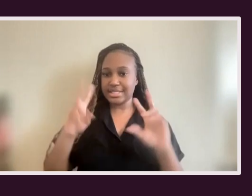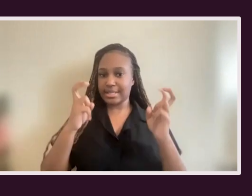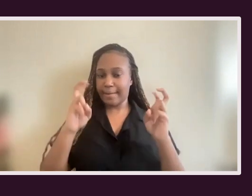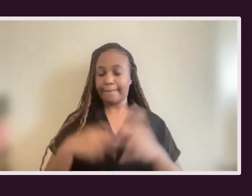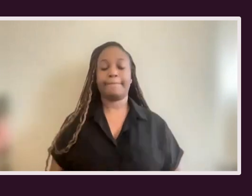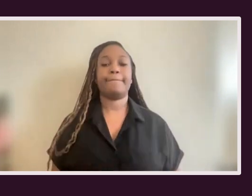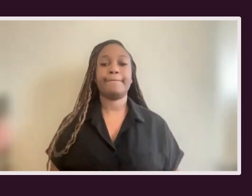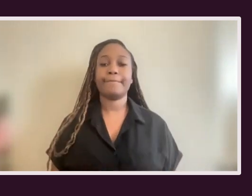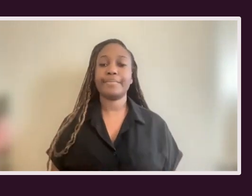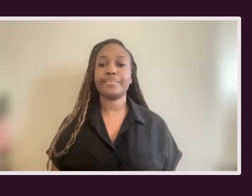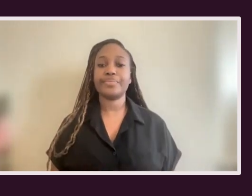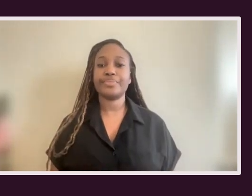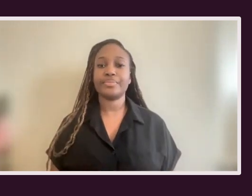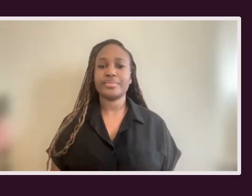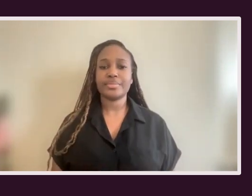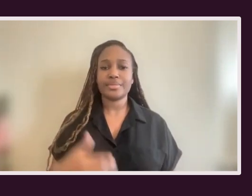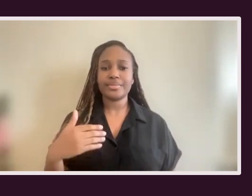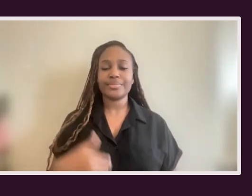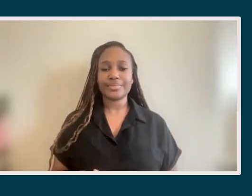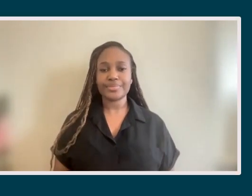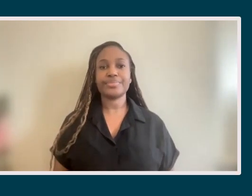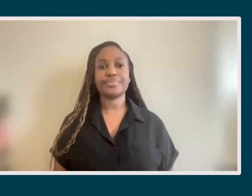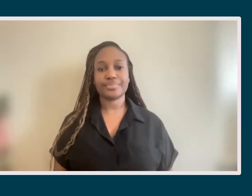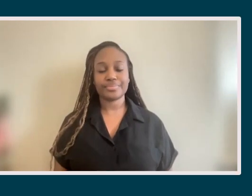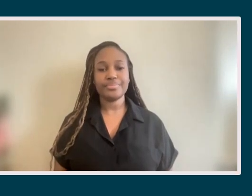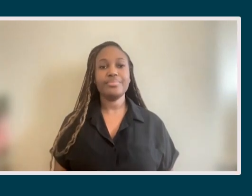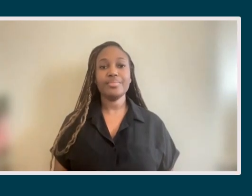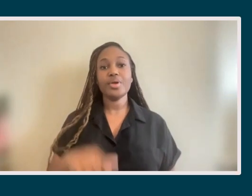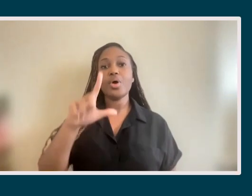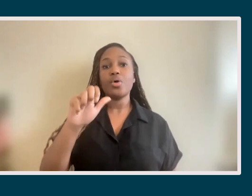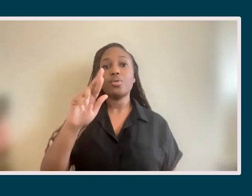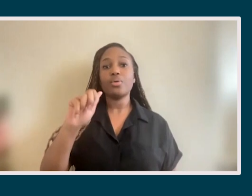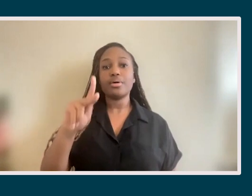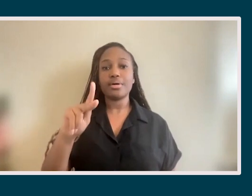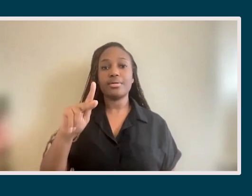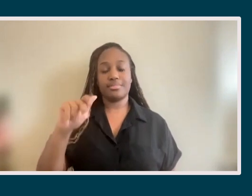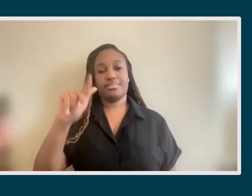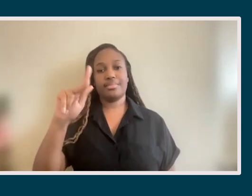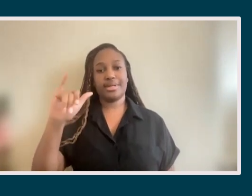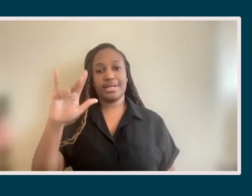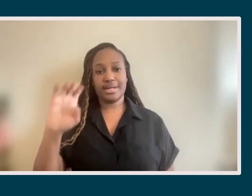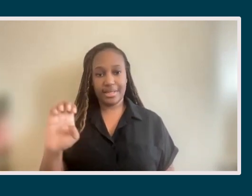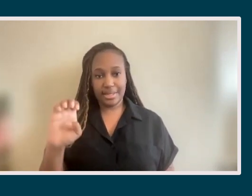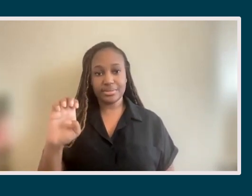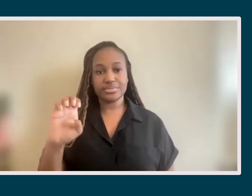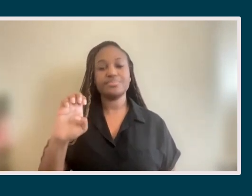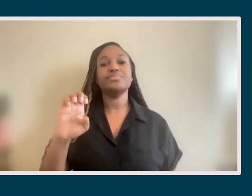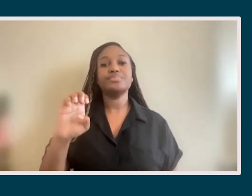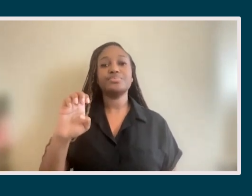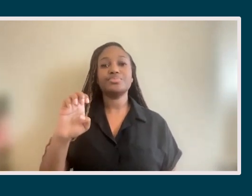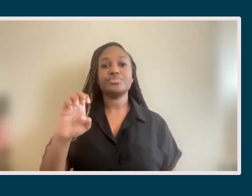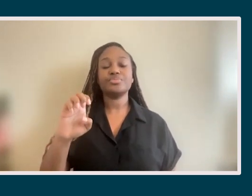go through, ooh, those are pretty, them together. Laura Kaye is the Unlearning community host and producer. She is